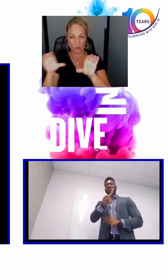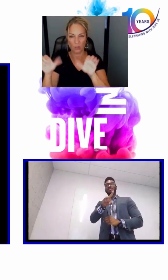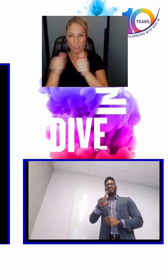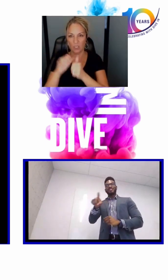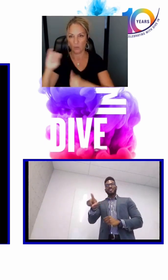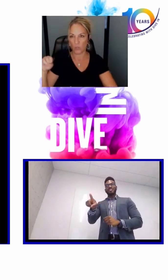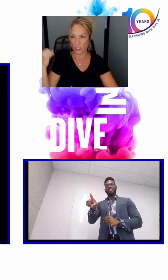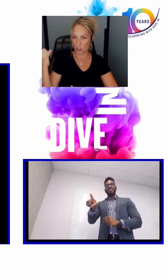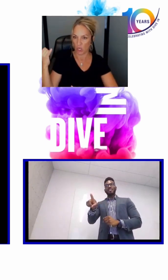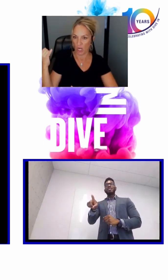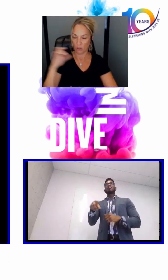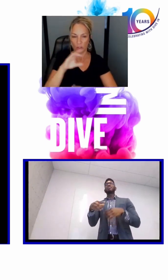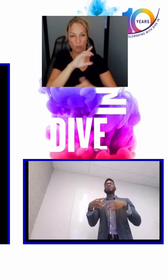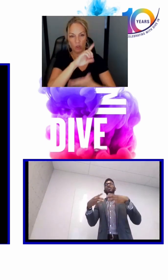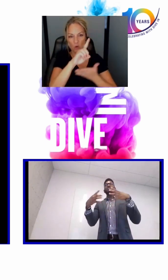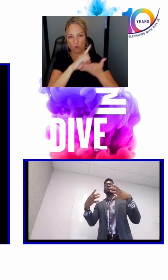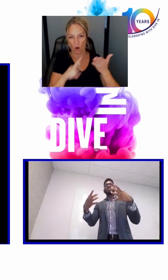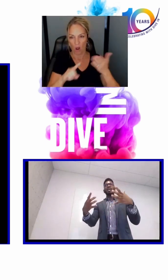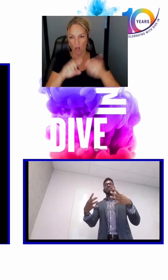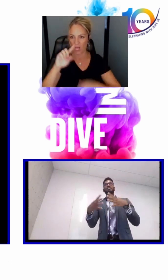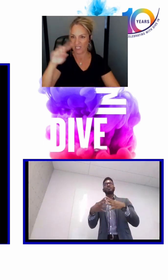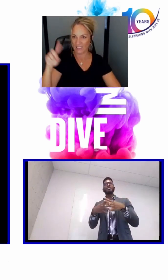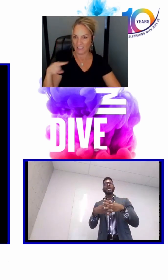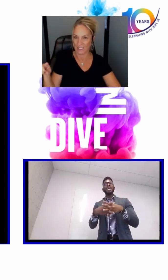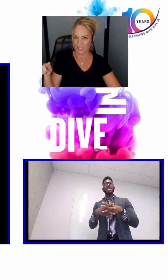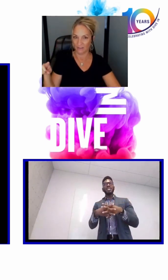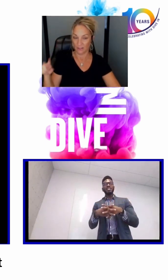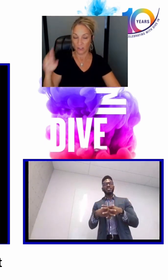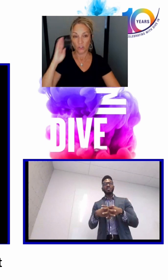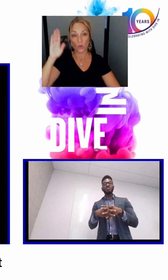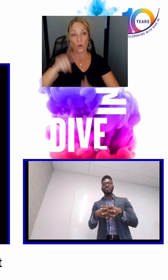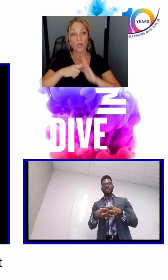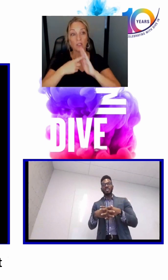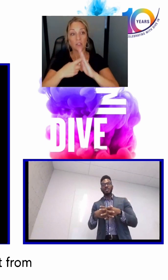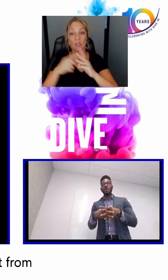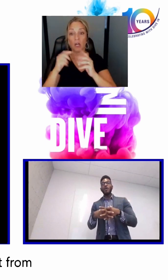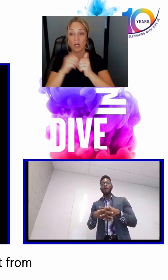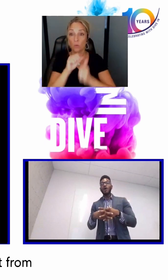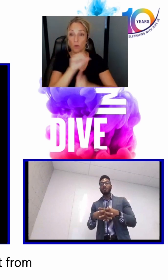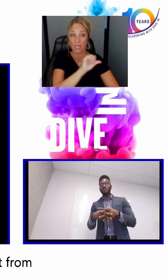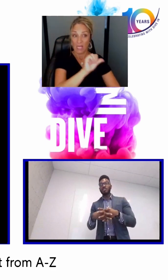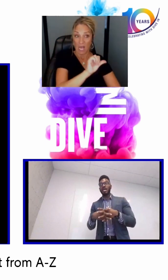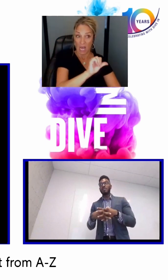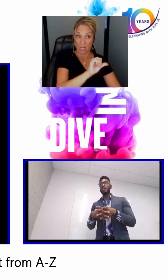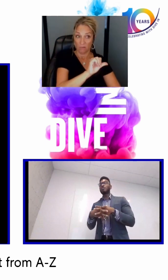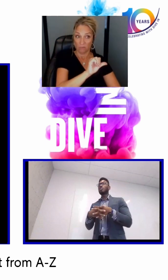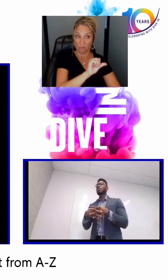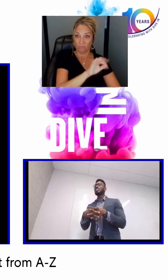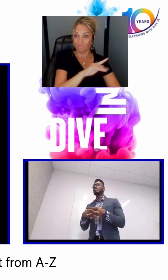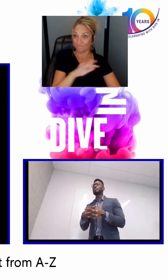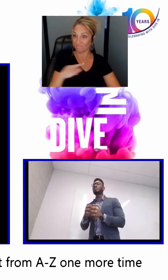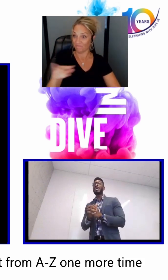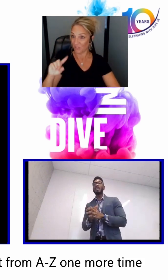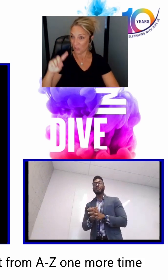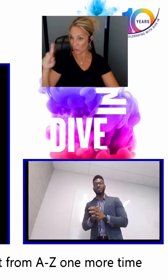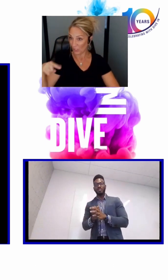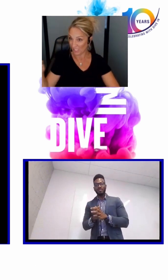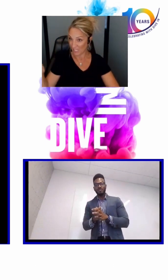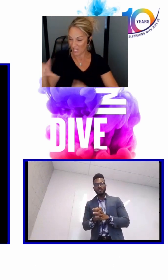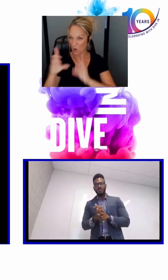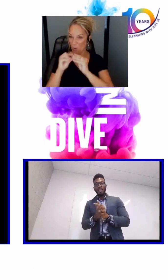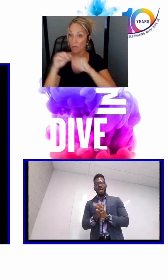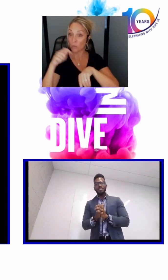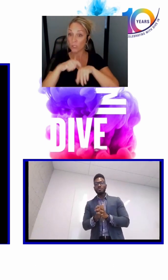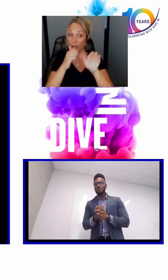drop Z. So we're going to start from A to Z one more time, and we're doing this